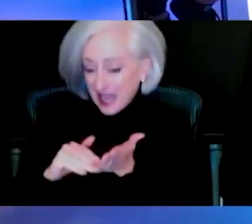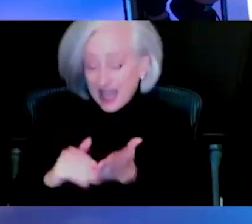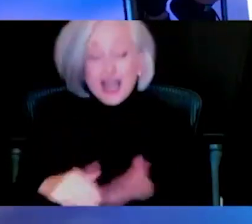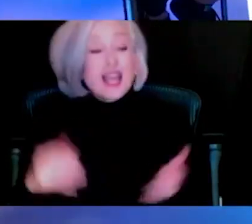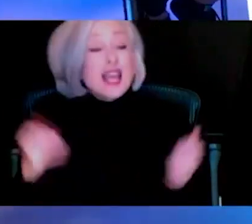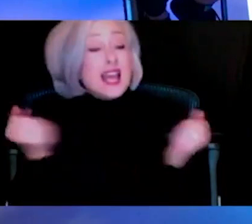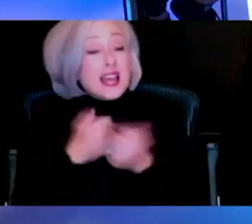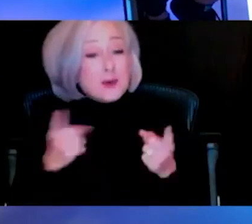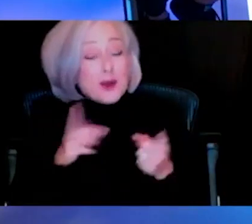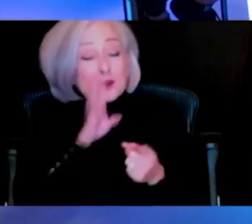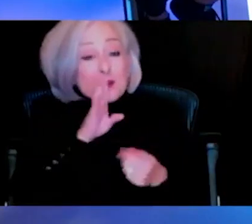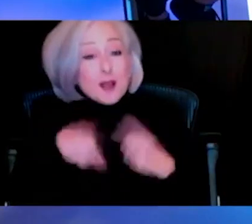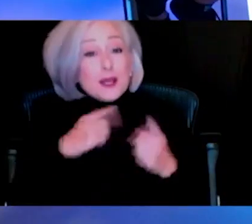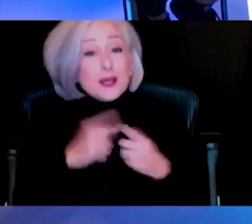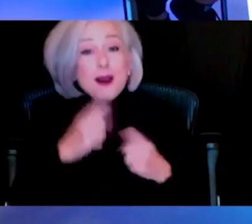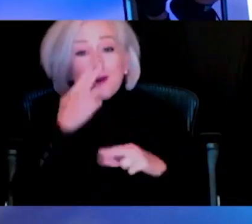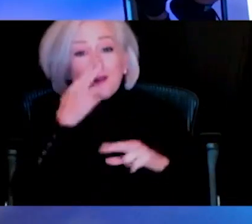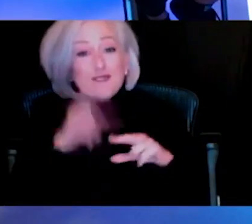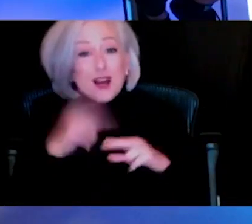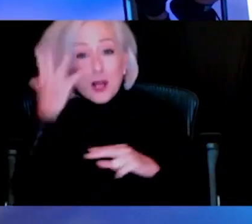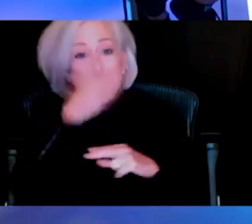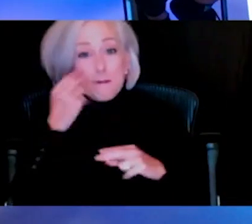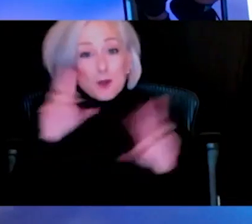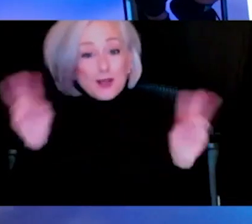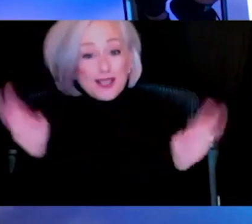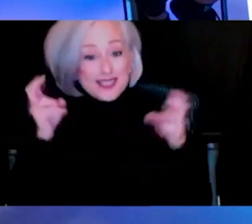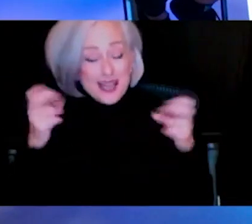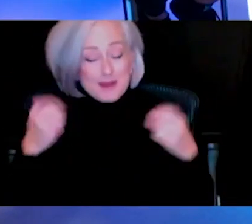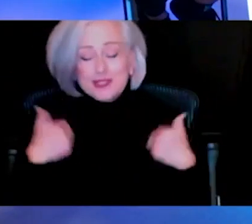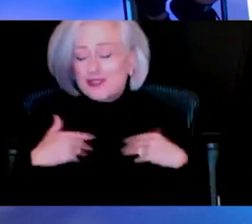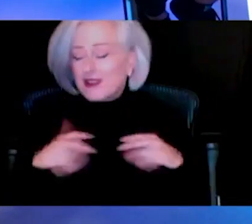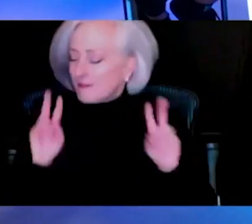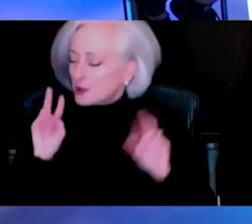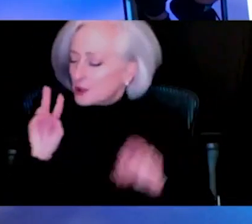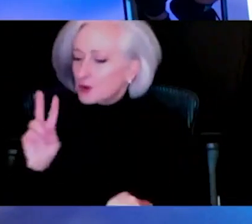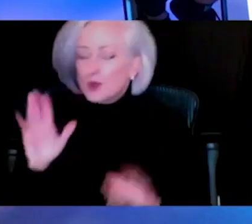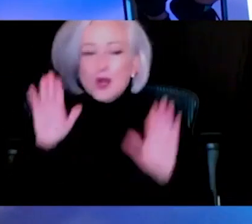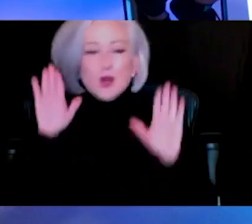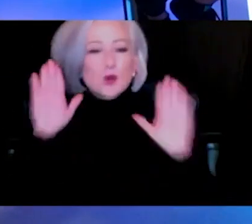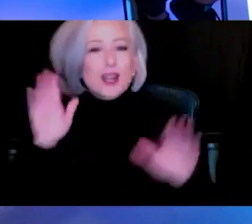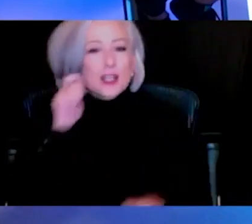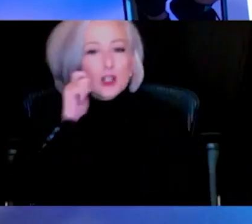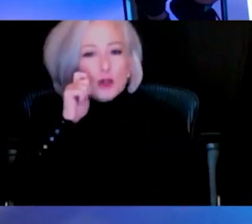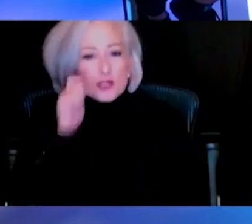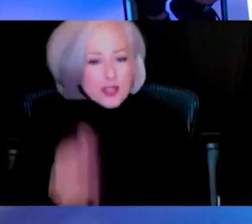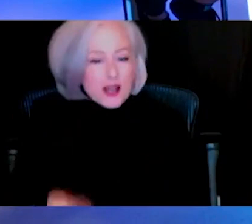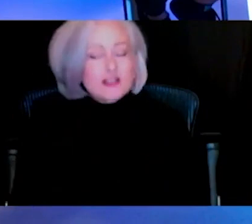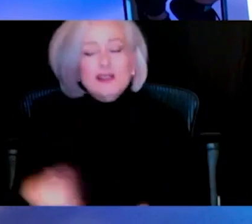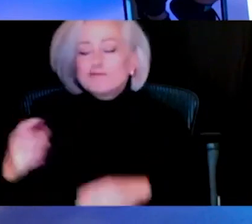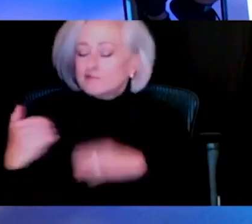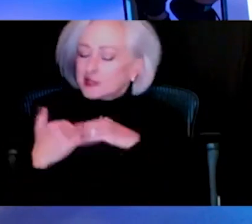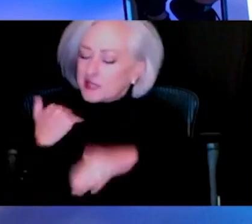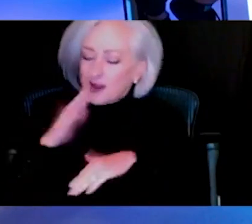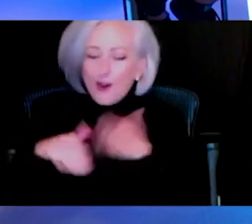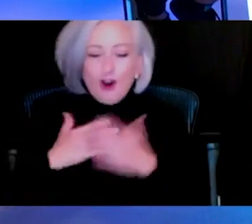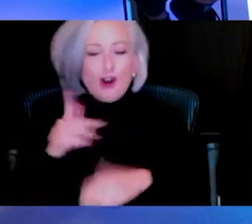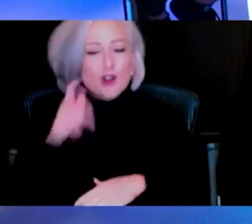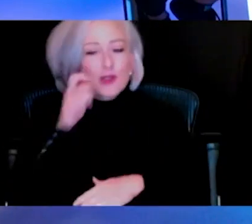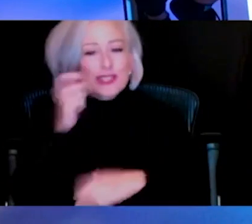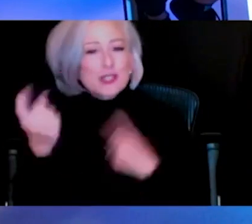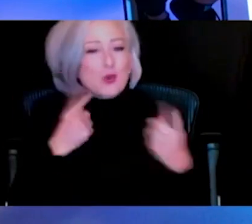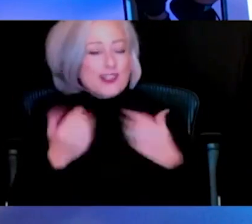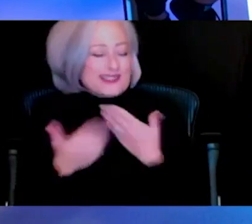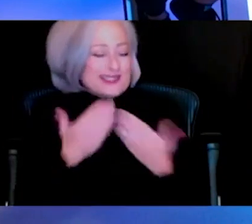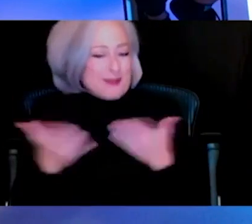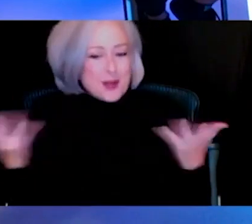beauty topics today, but of course, please, we've got two great dermatologists with us today. So send in all of your skin questions, no matter what they are. If you have any